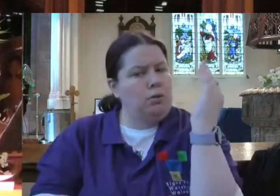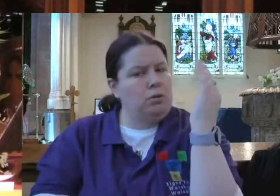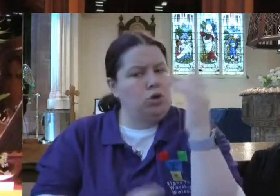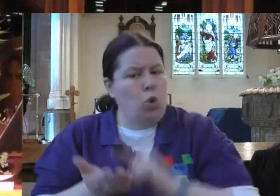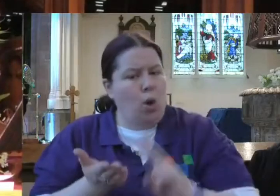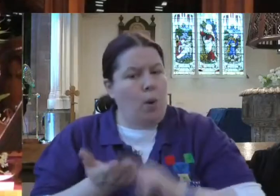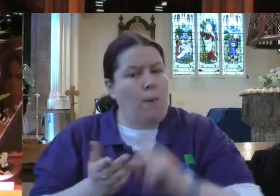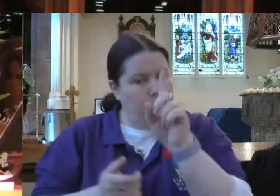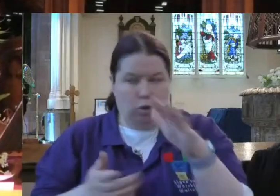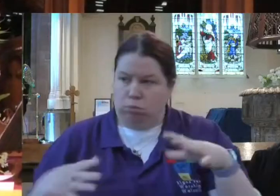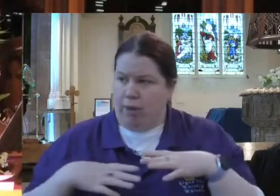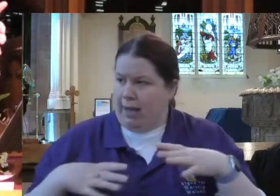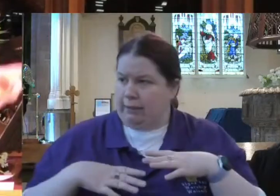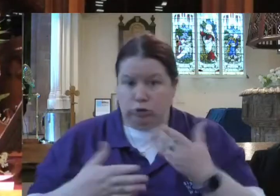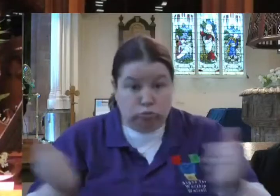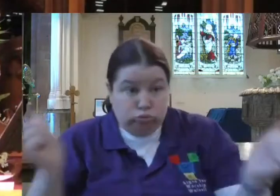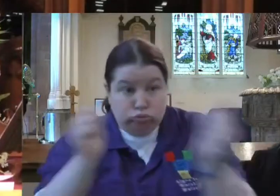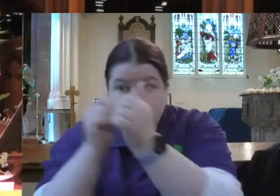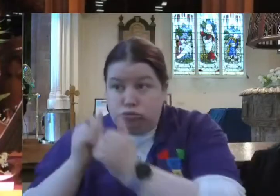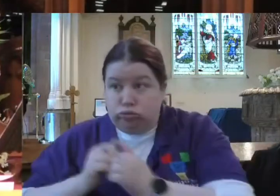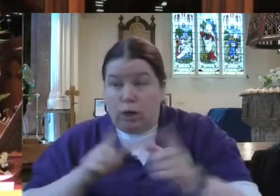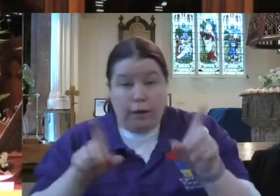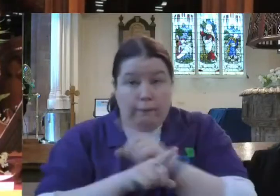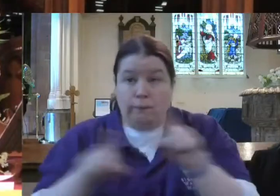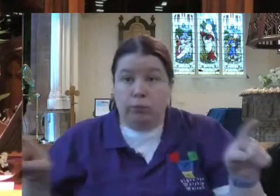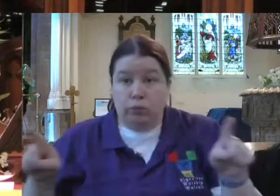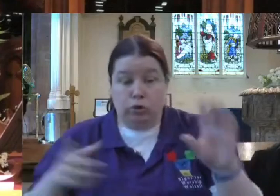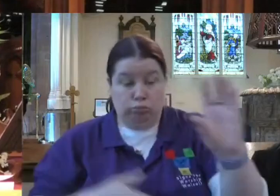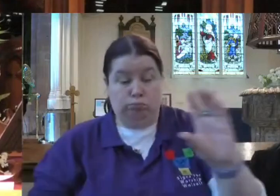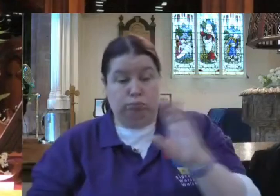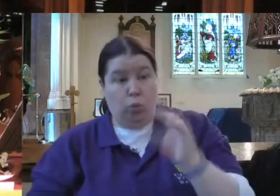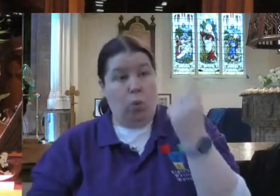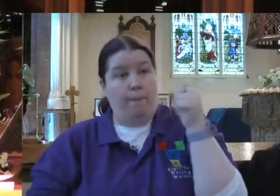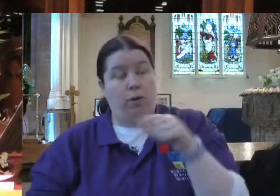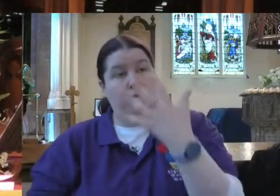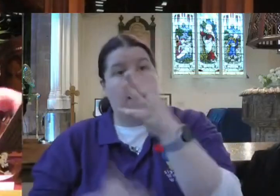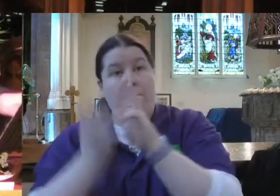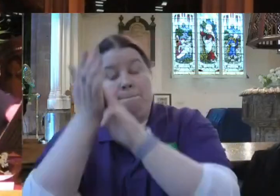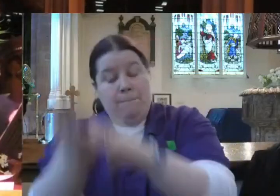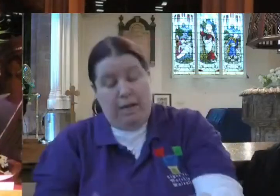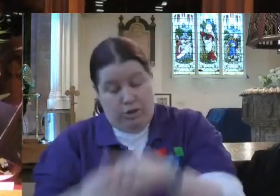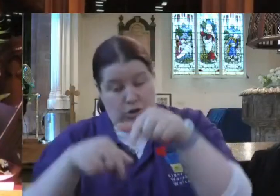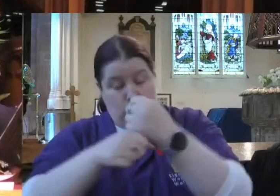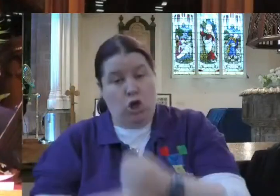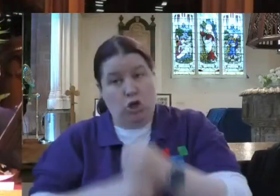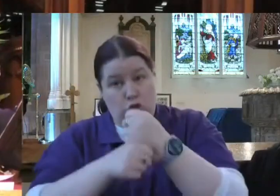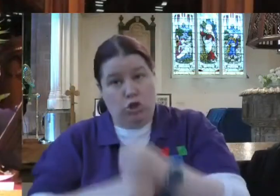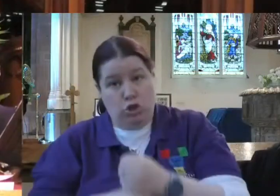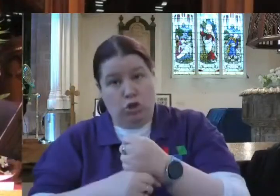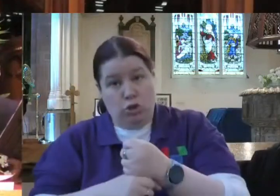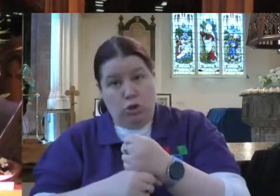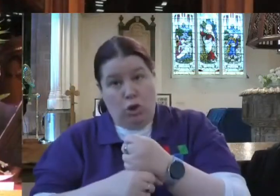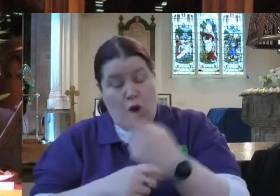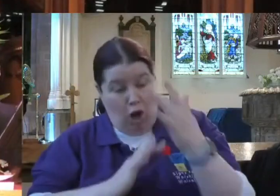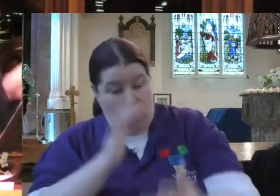deal. If there is anyone out there prepared to donate £1.5 million to the church online